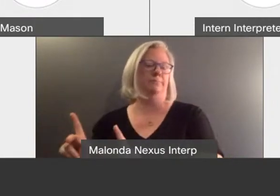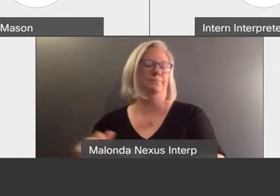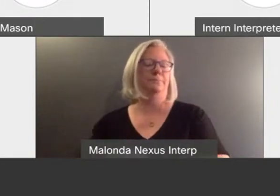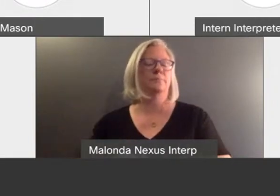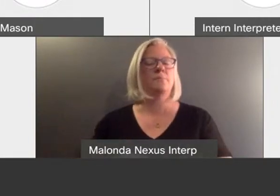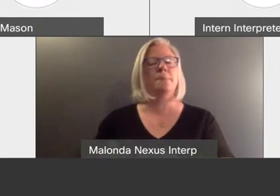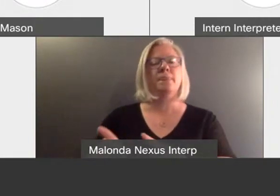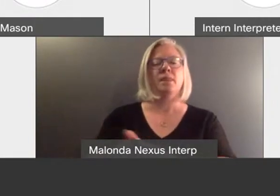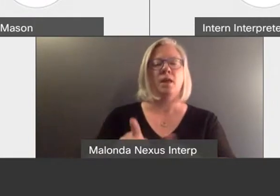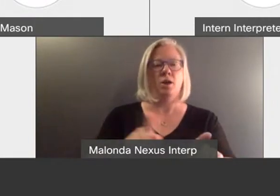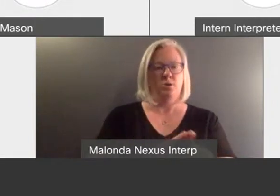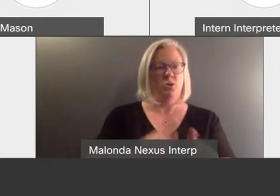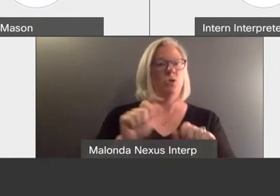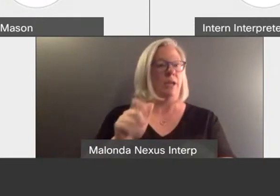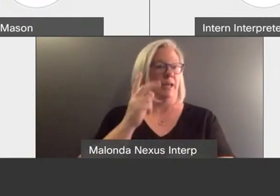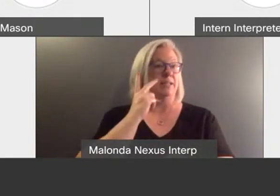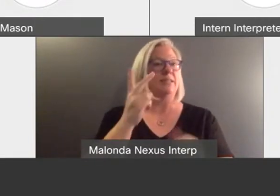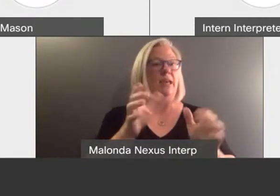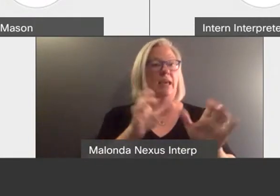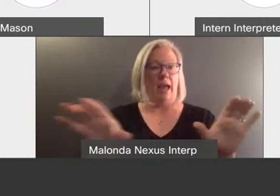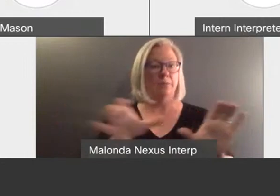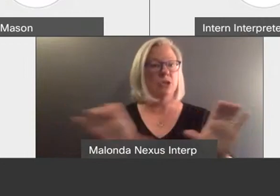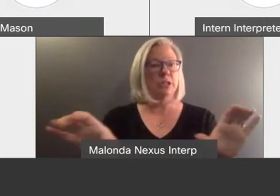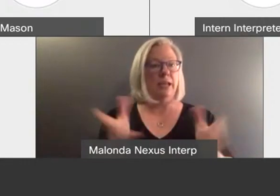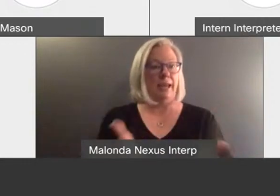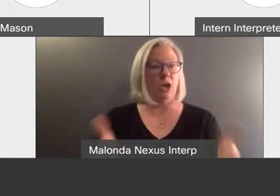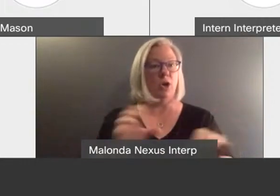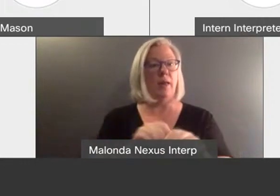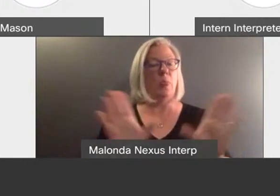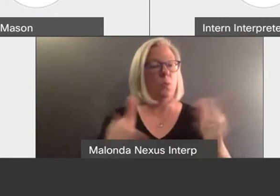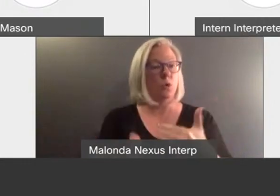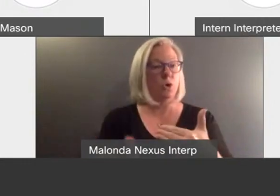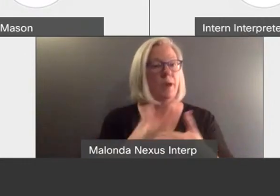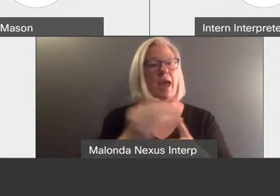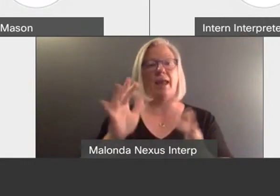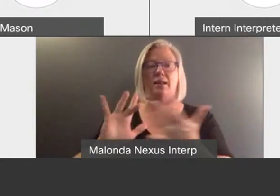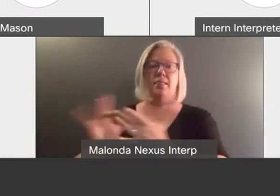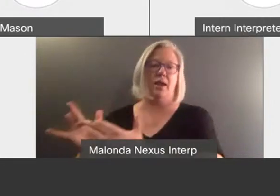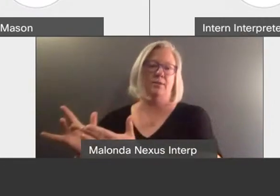also having, as you can see, closed captioning here in the room and online.